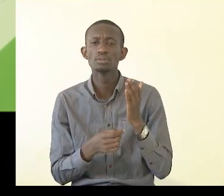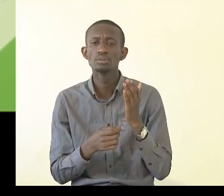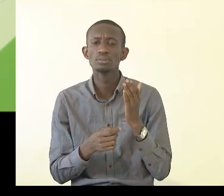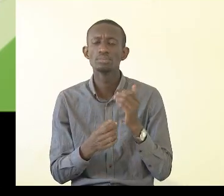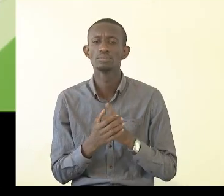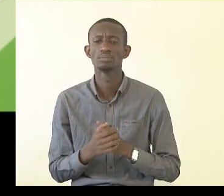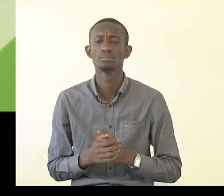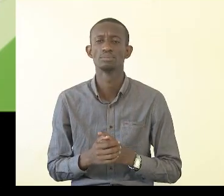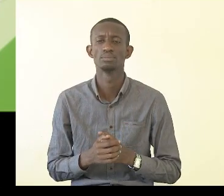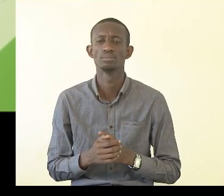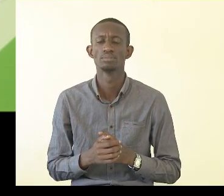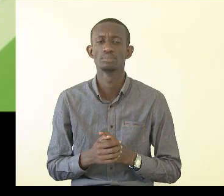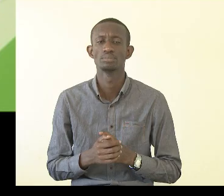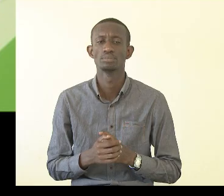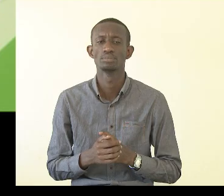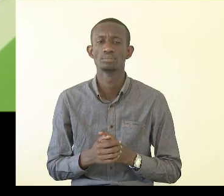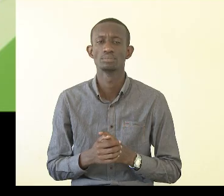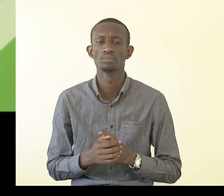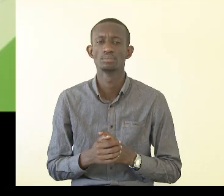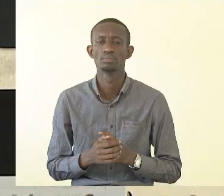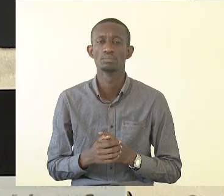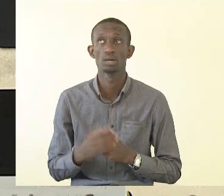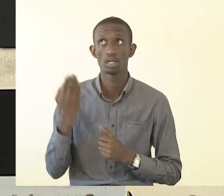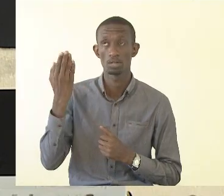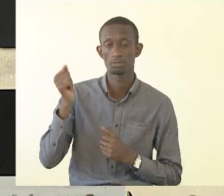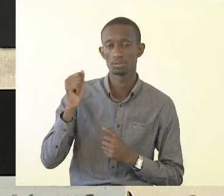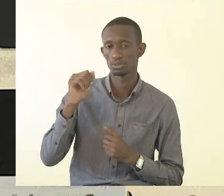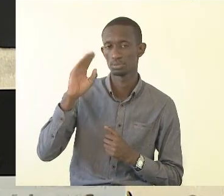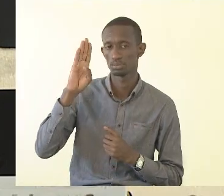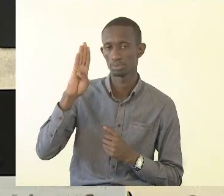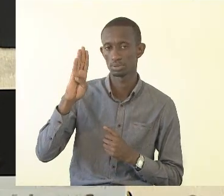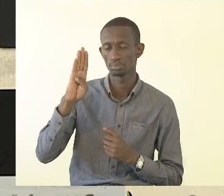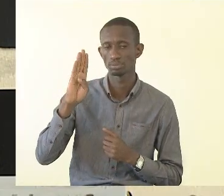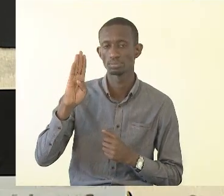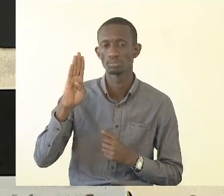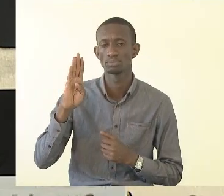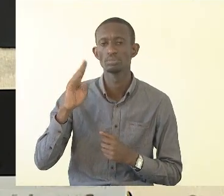D? So we are reacting there with, it has to be bromine,